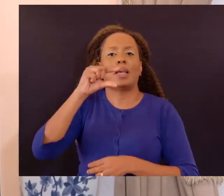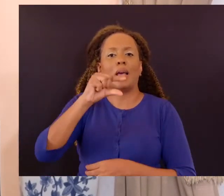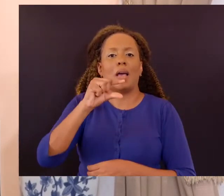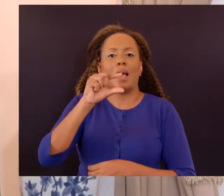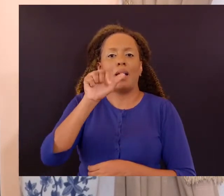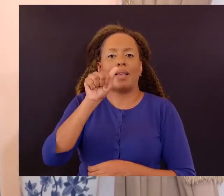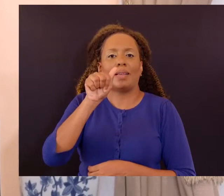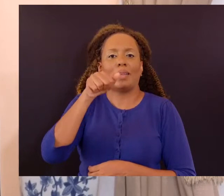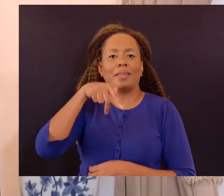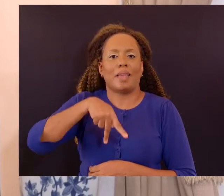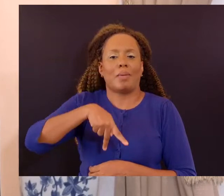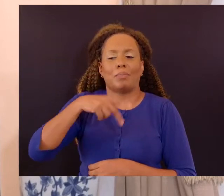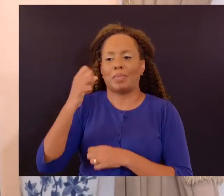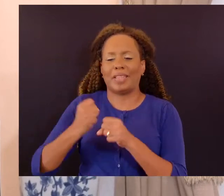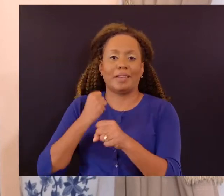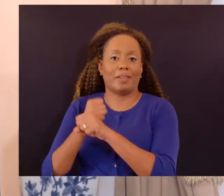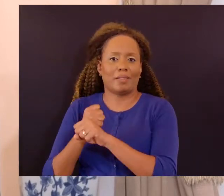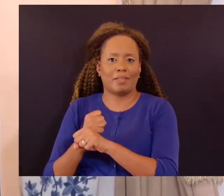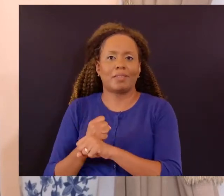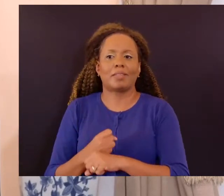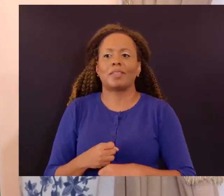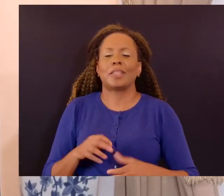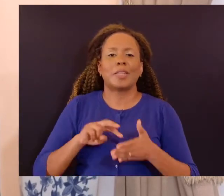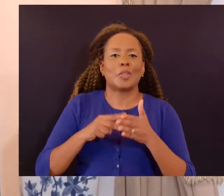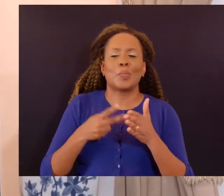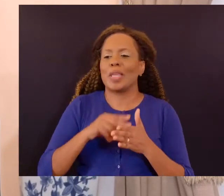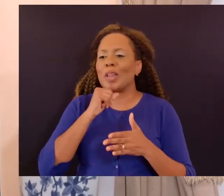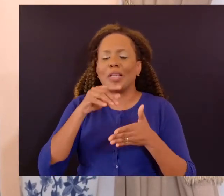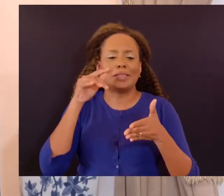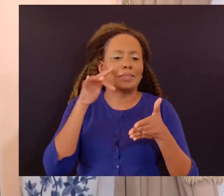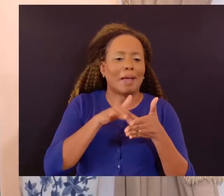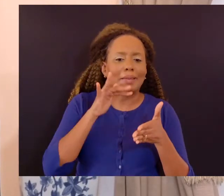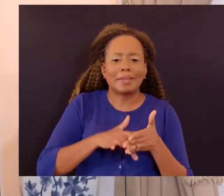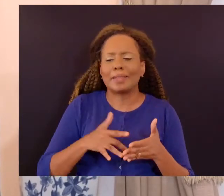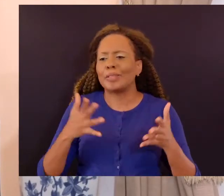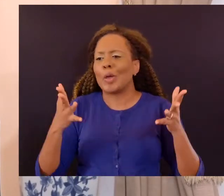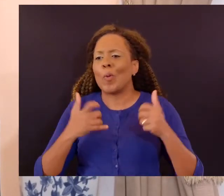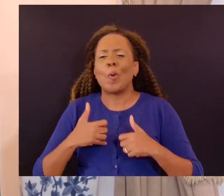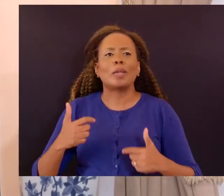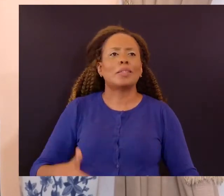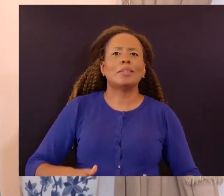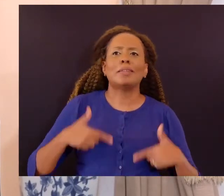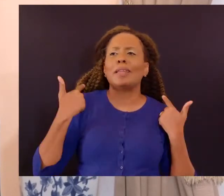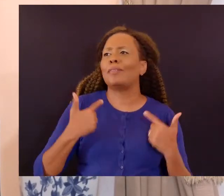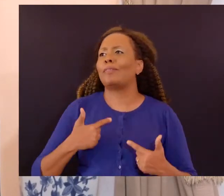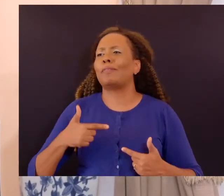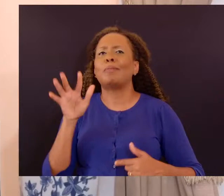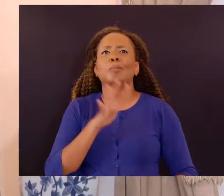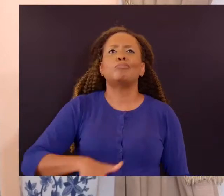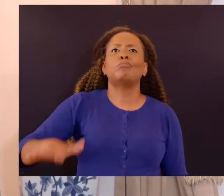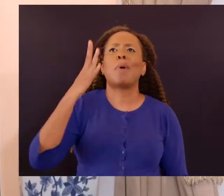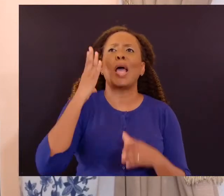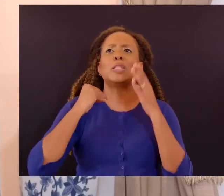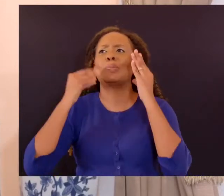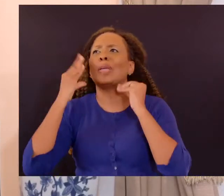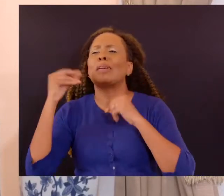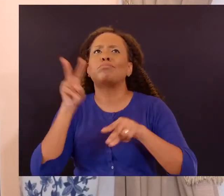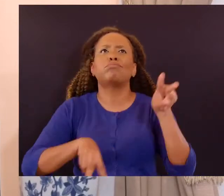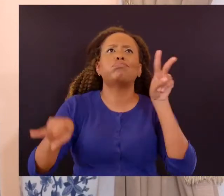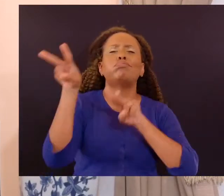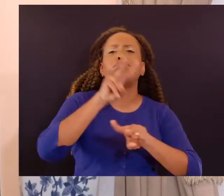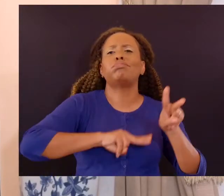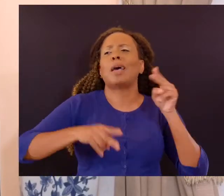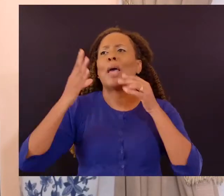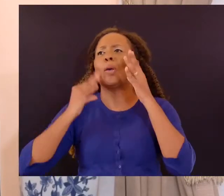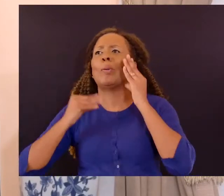could take time to process things, to have different experiences. And therefore we want that even though decisions